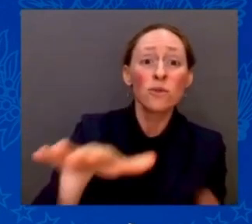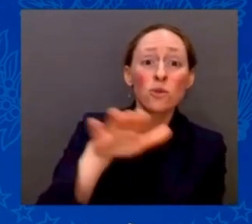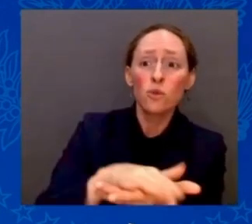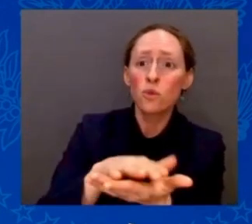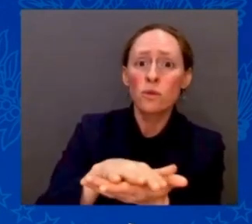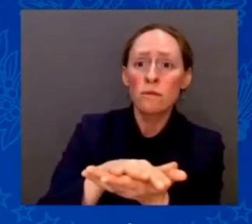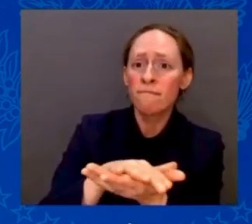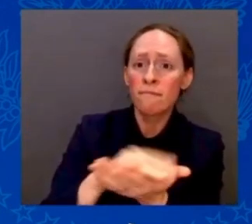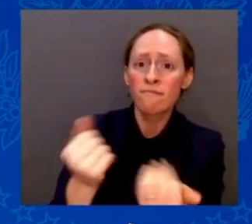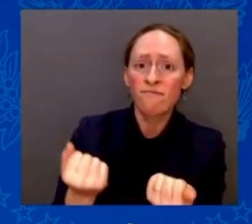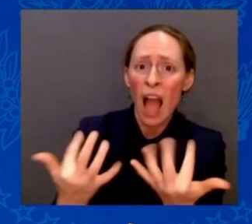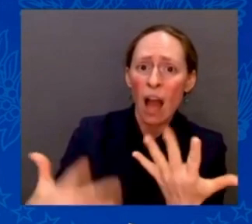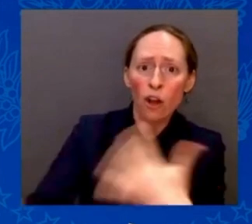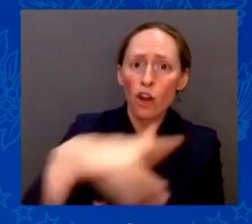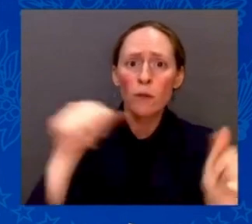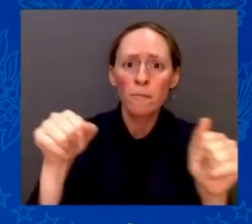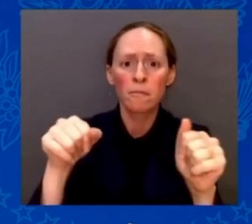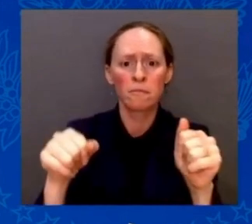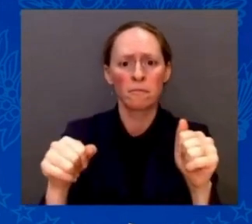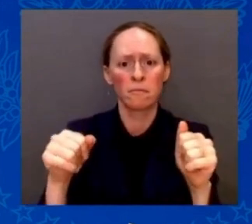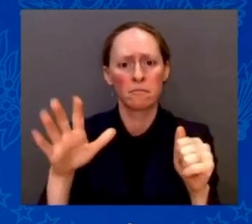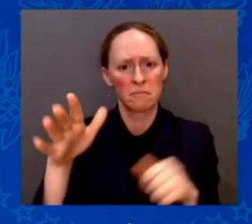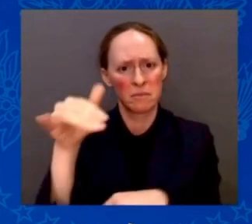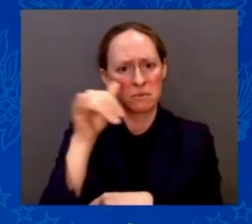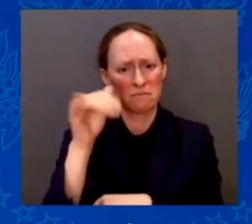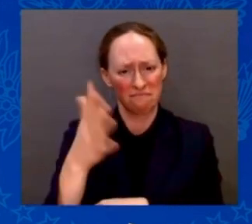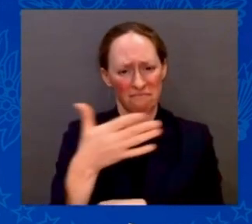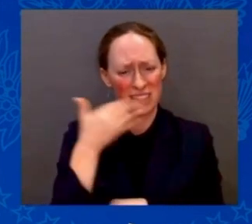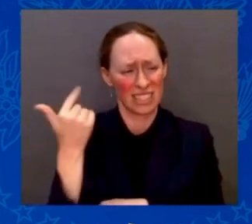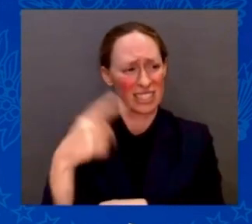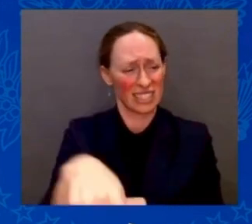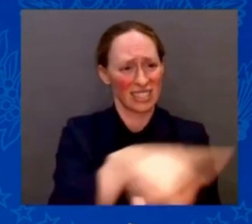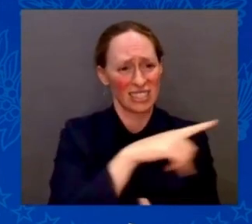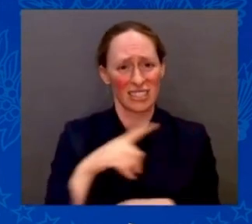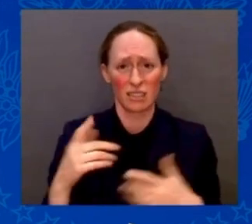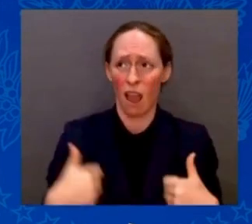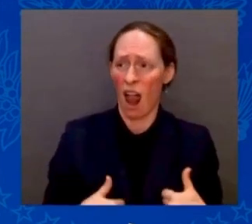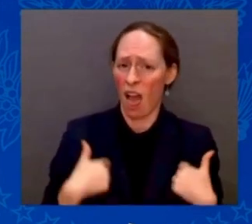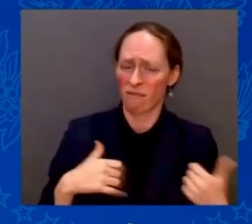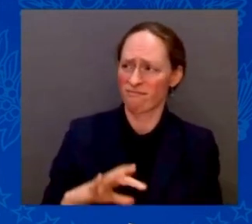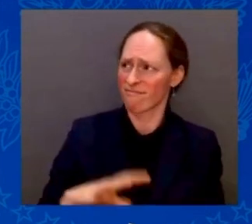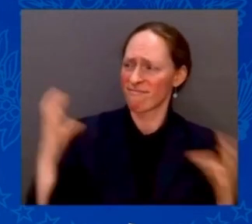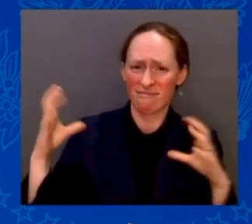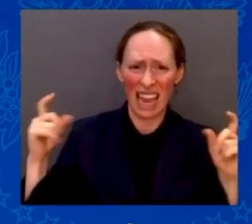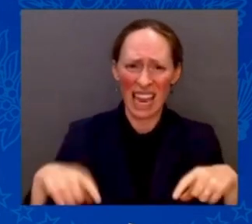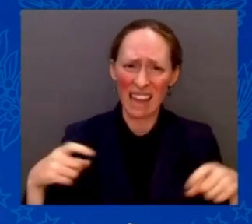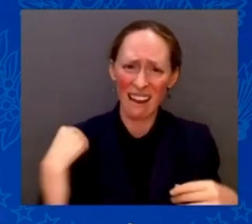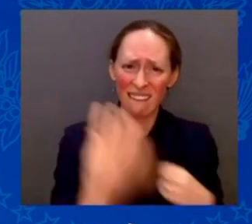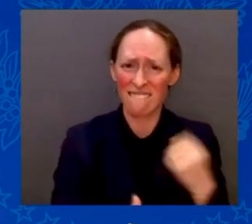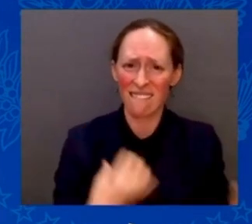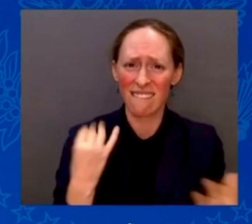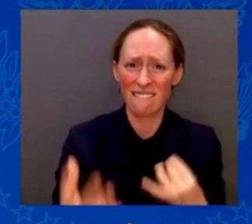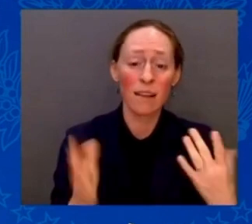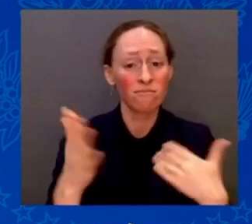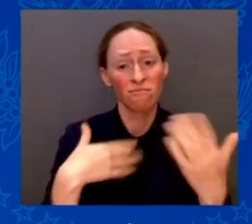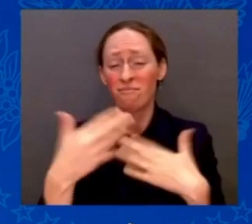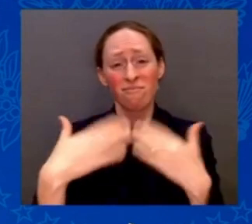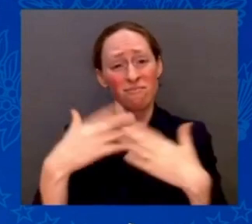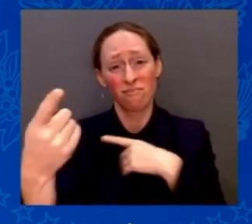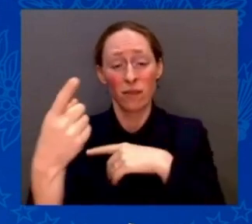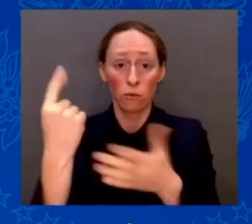how wealthy, how poor they are, you just need reassurance. So how in God's name are I going to get through